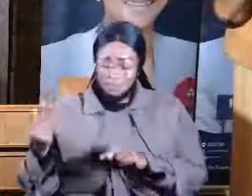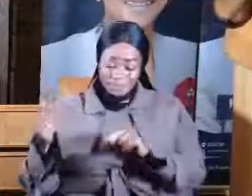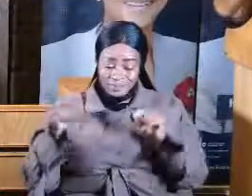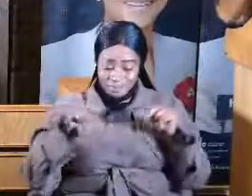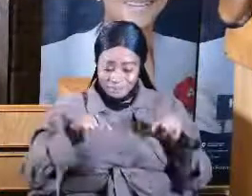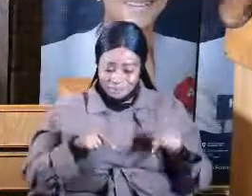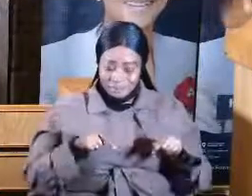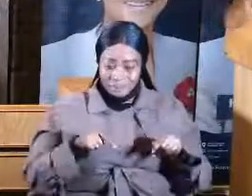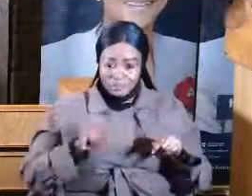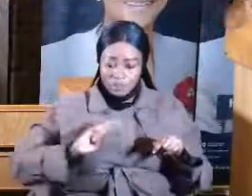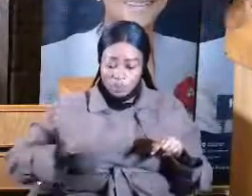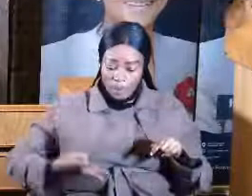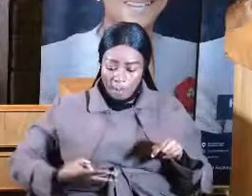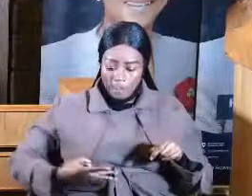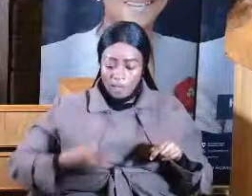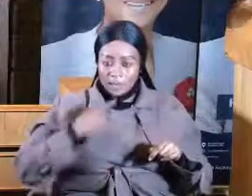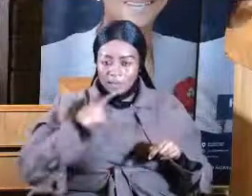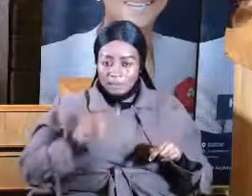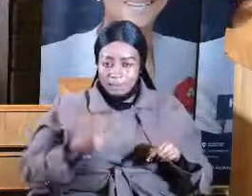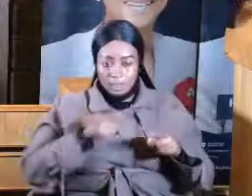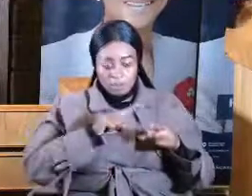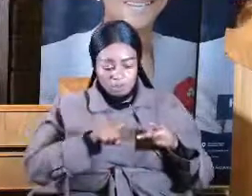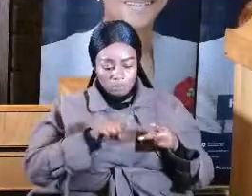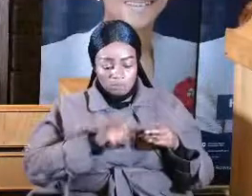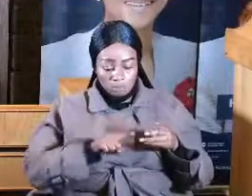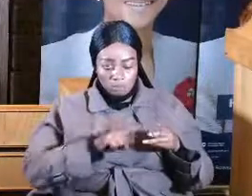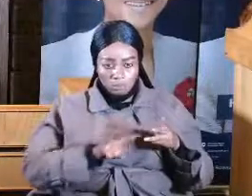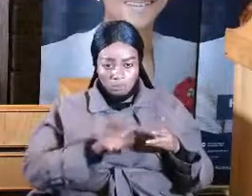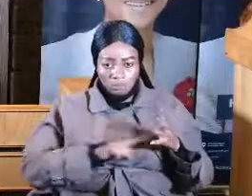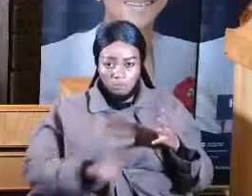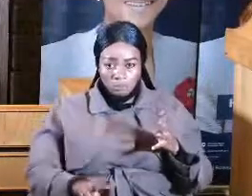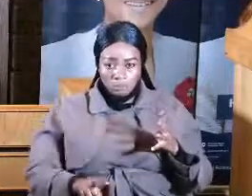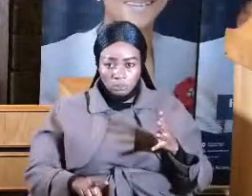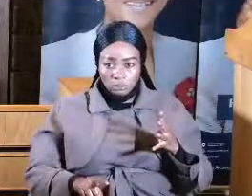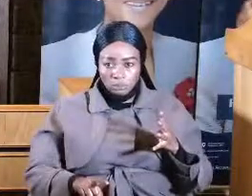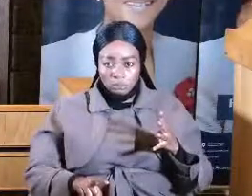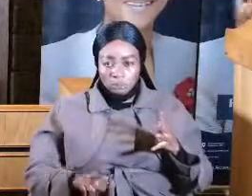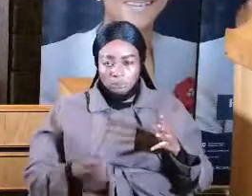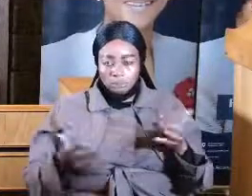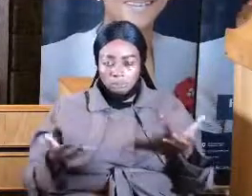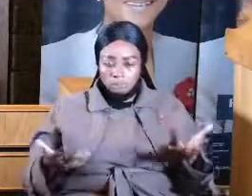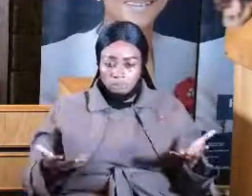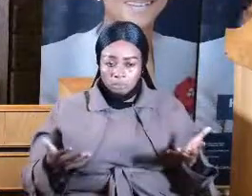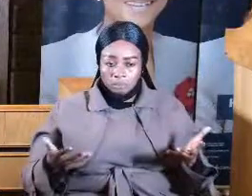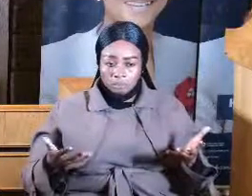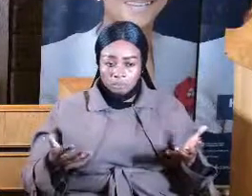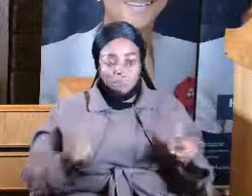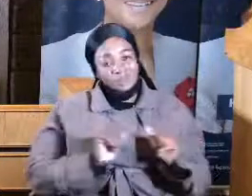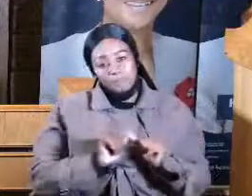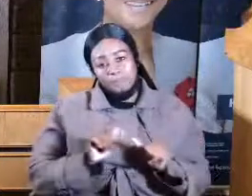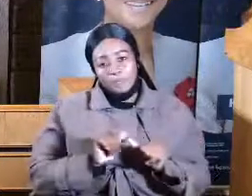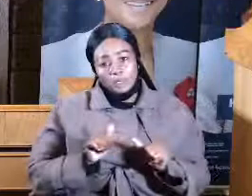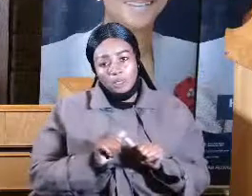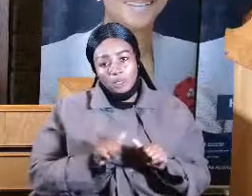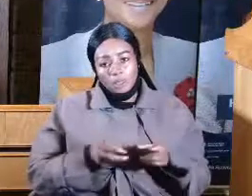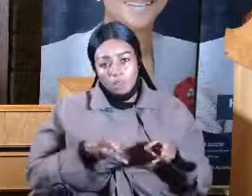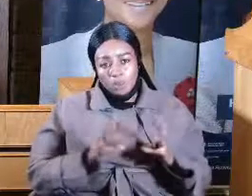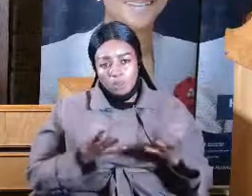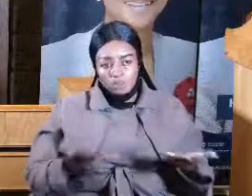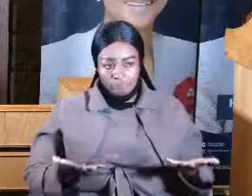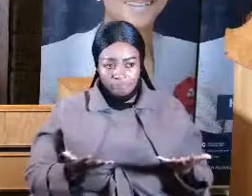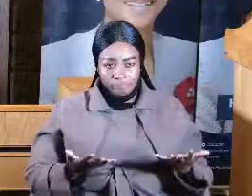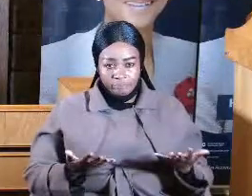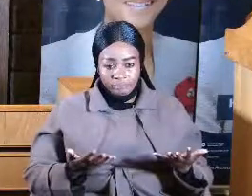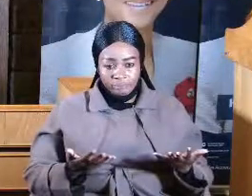what women are saying. And it will be, I think, better that way, if you allow me, with